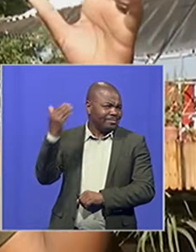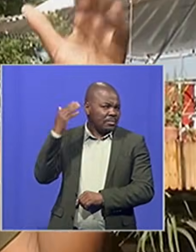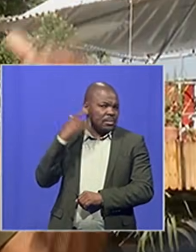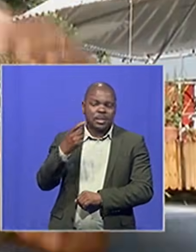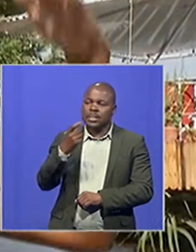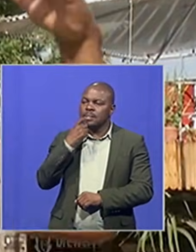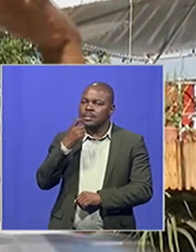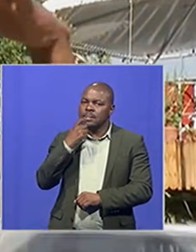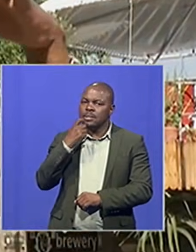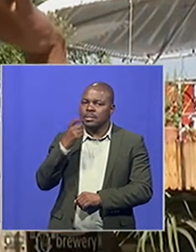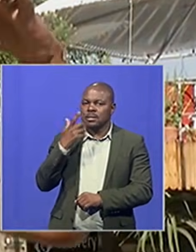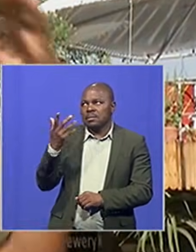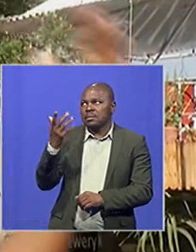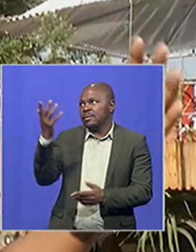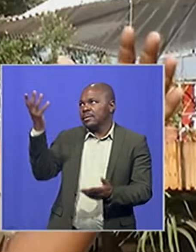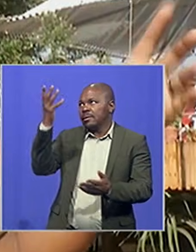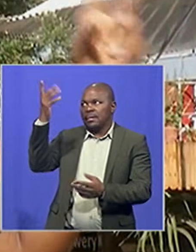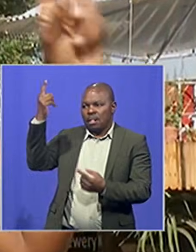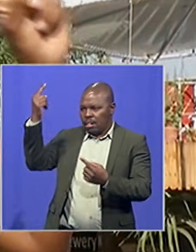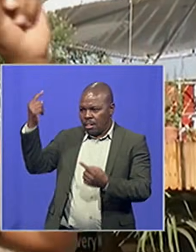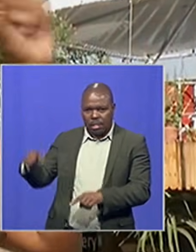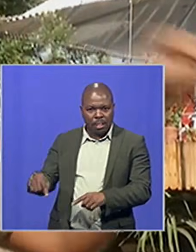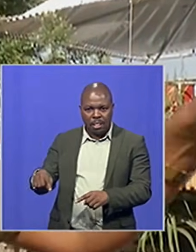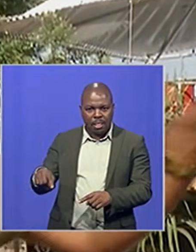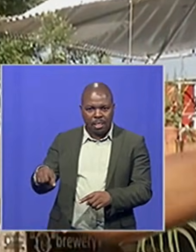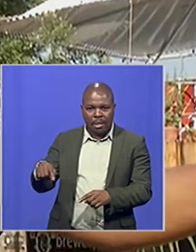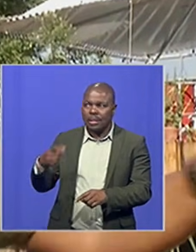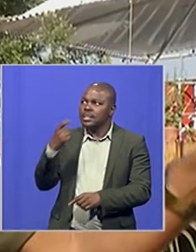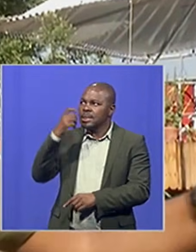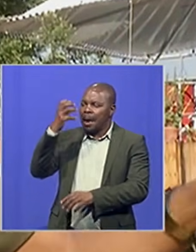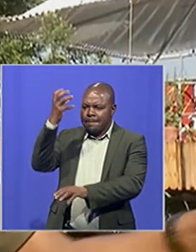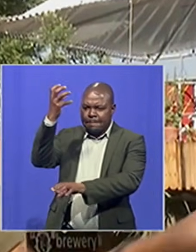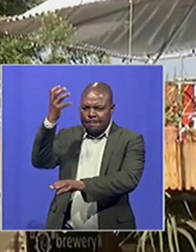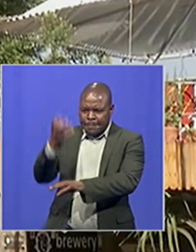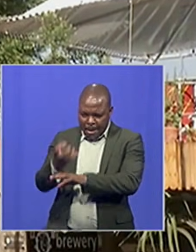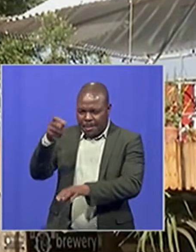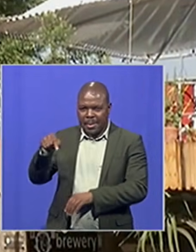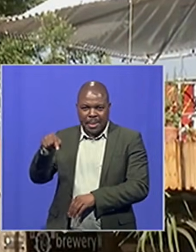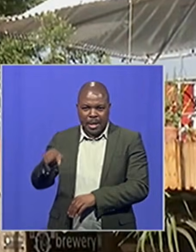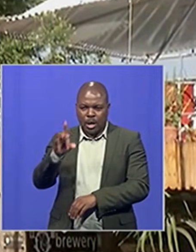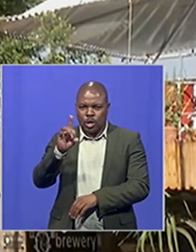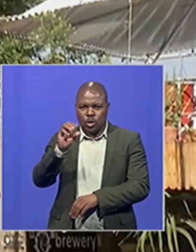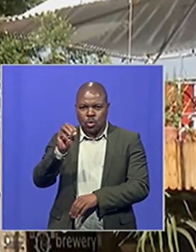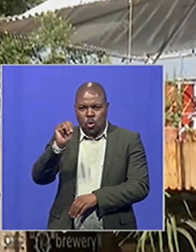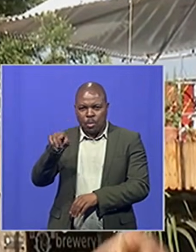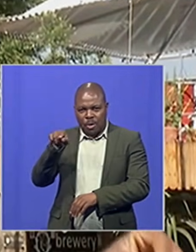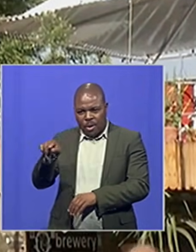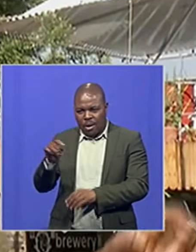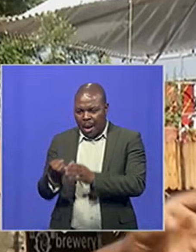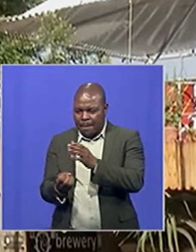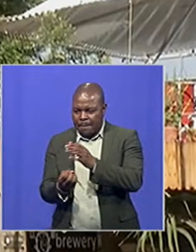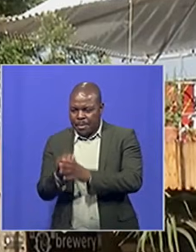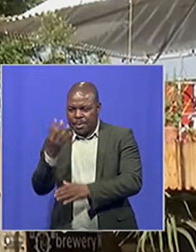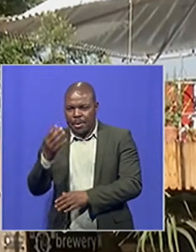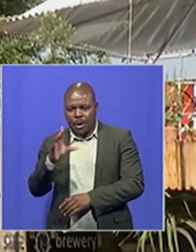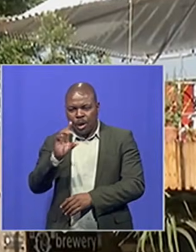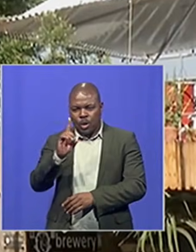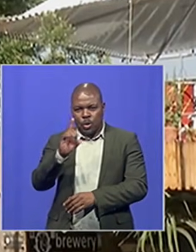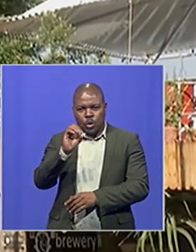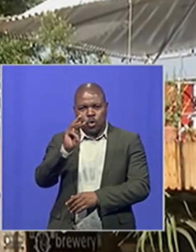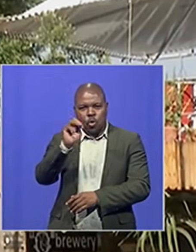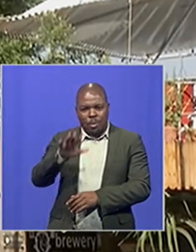that came from, we don't know where, but it hit there at Fredefort Dome. Then it caused those domes in around